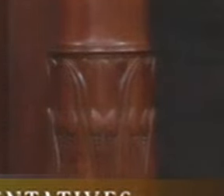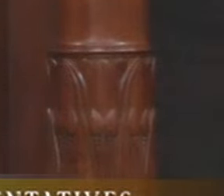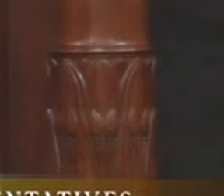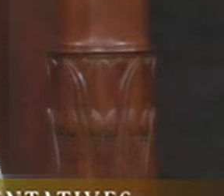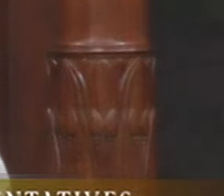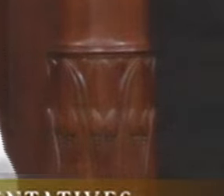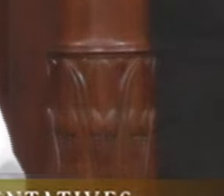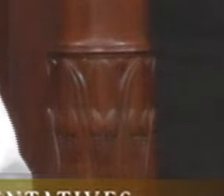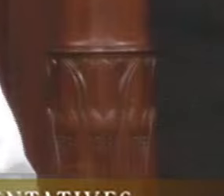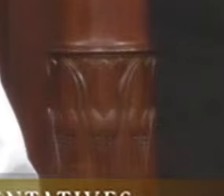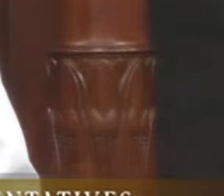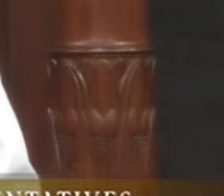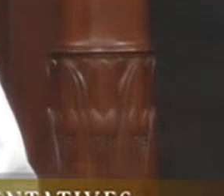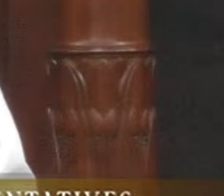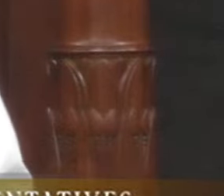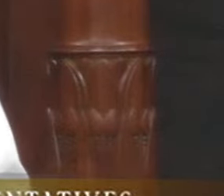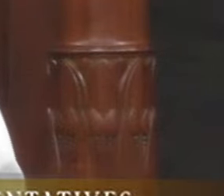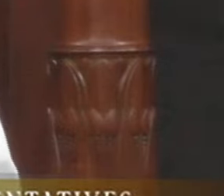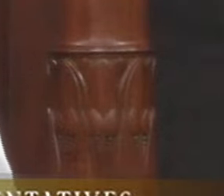To ensure